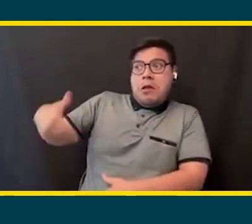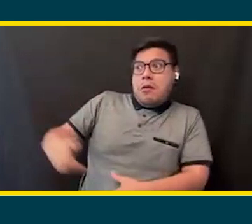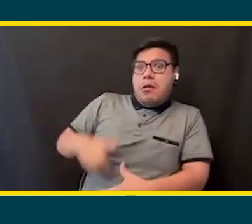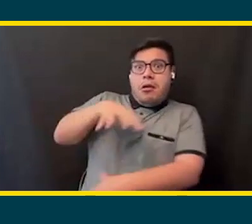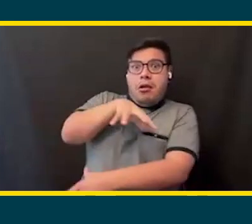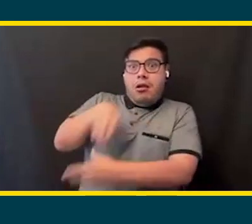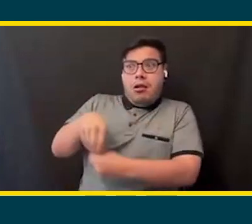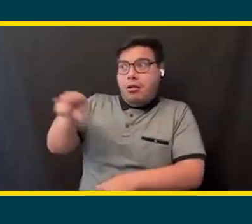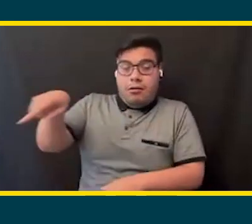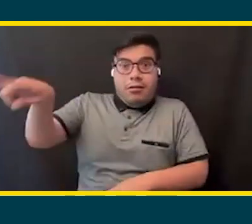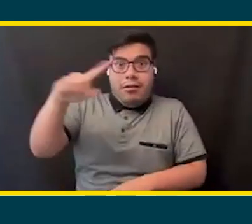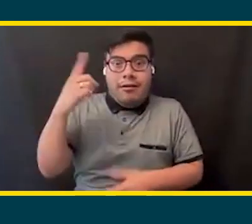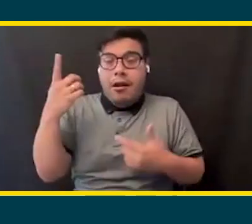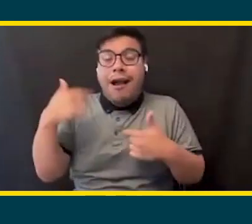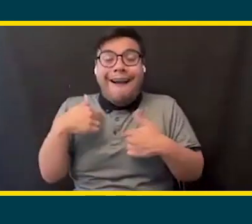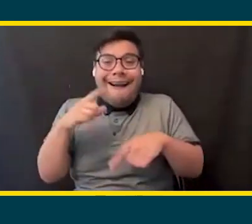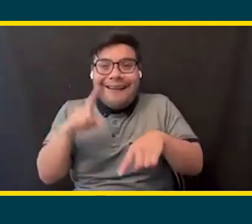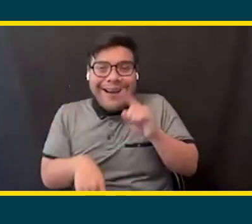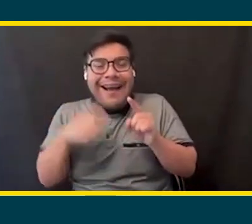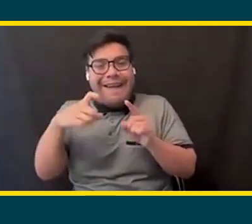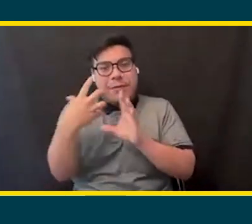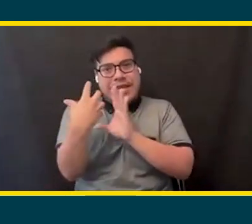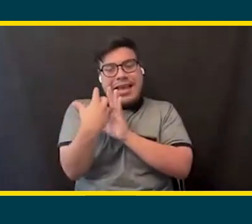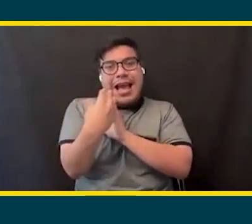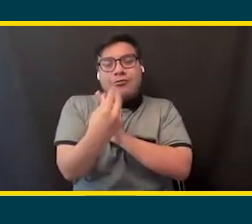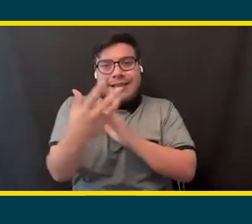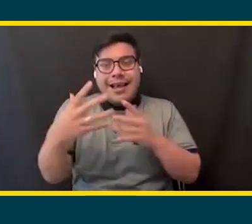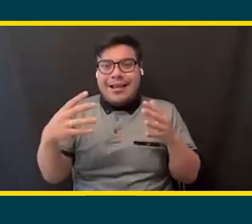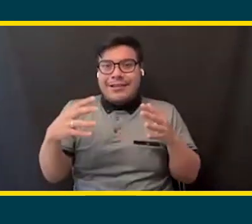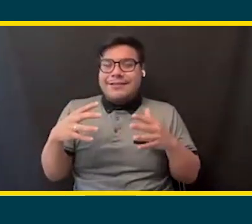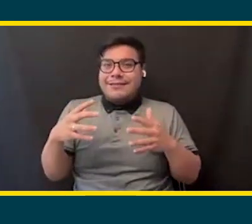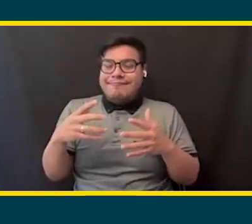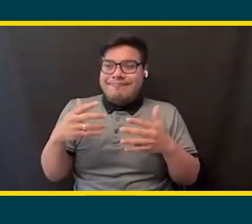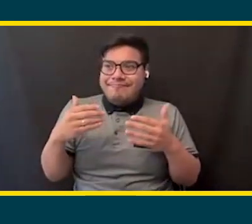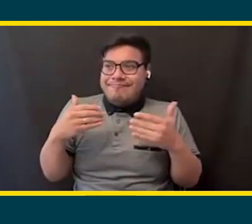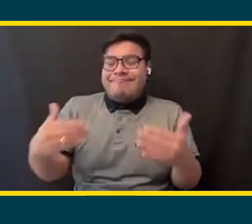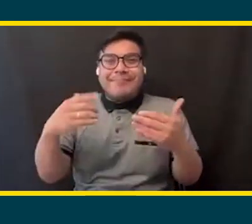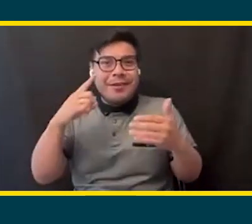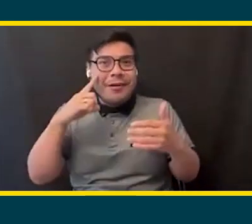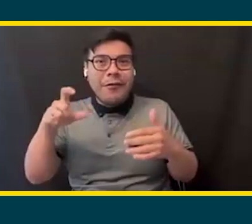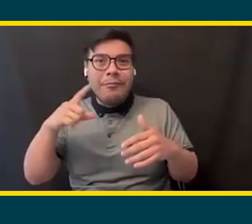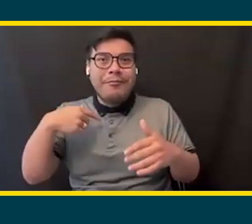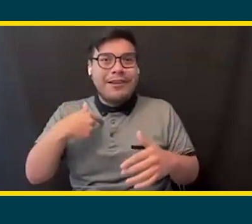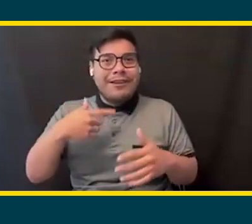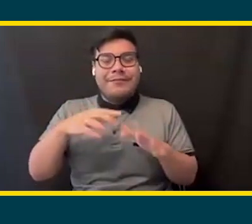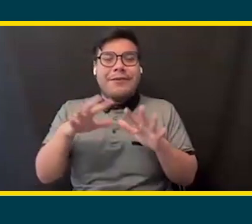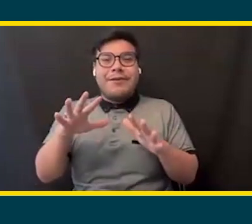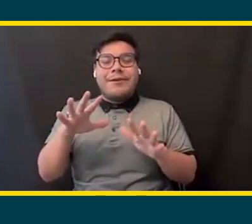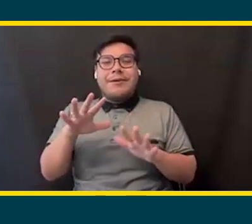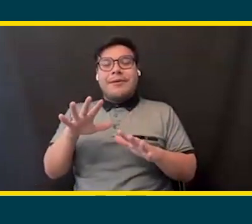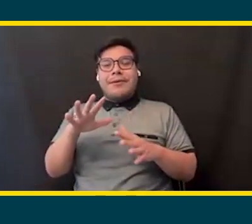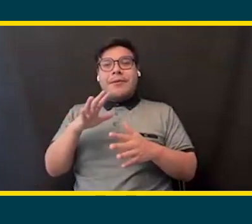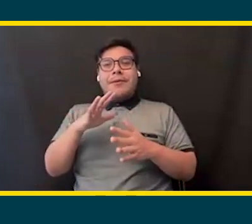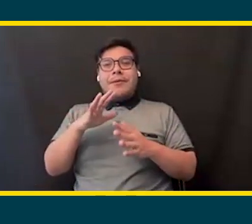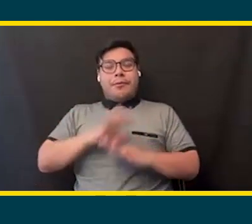I can't do it inside. I need to be doing it outside to be okay. I don't know. That's a lot of thought. This is Adrian. I messed up.